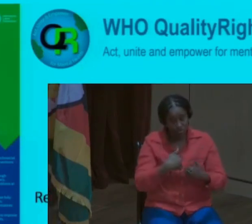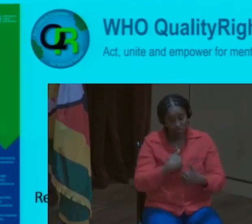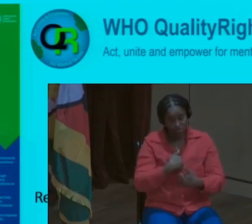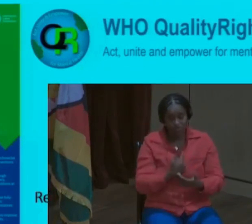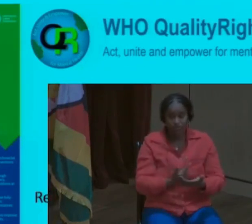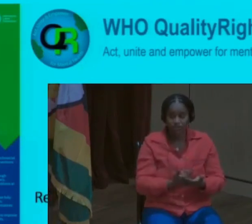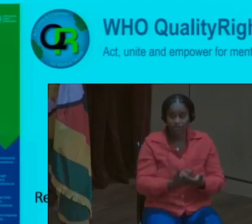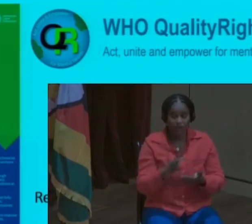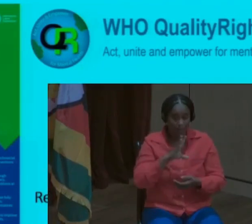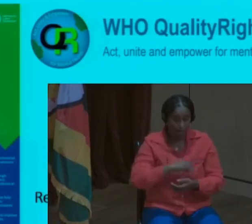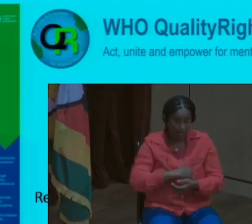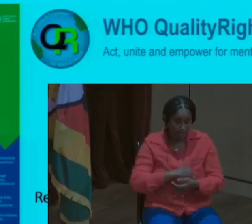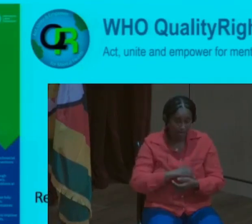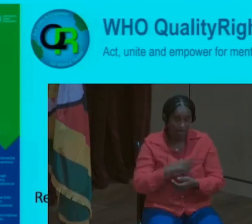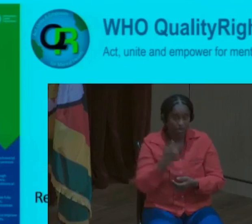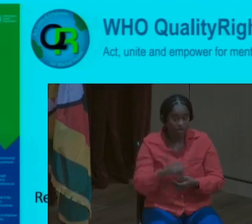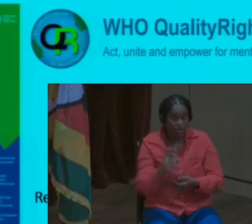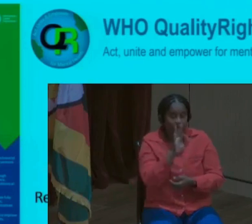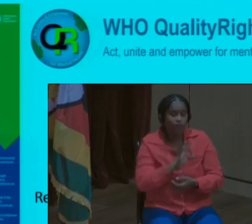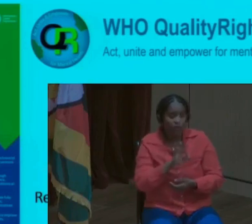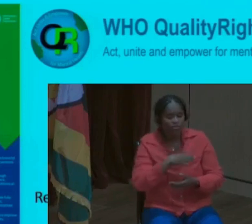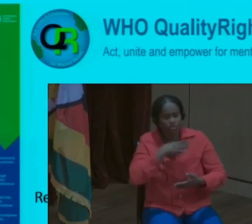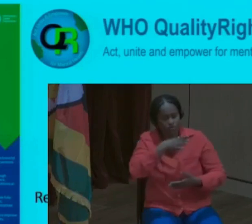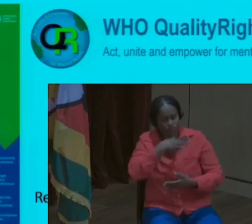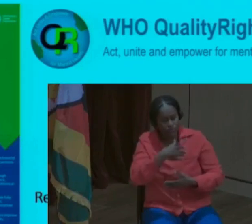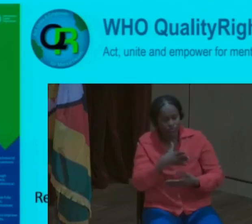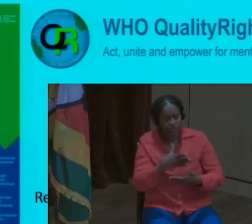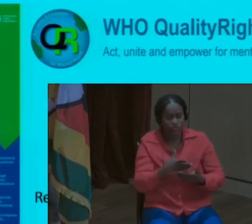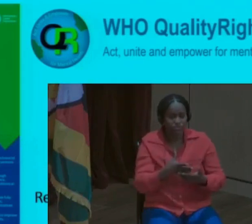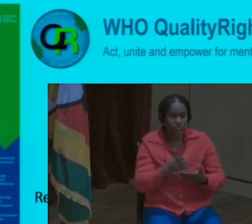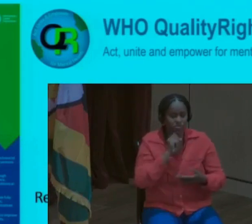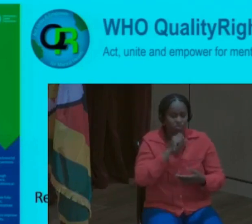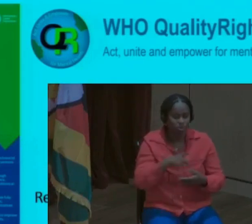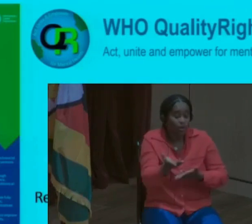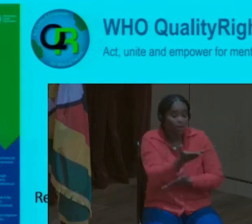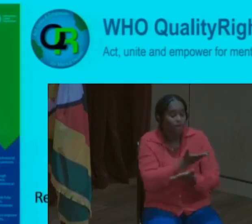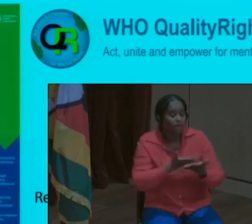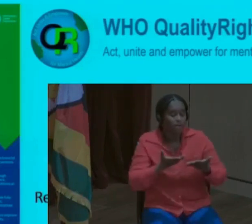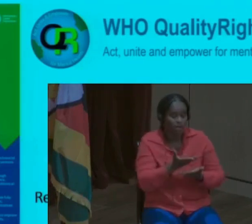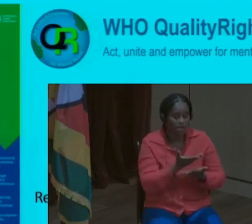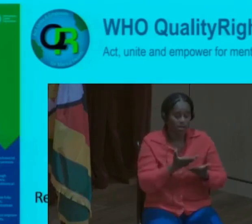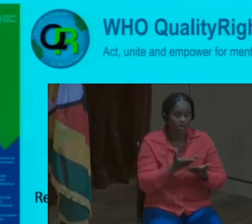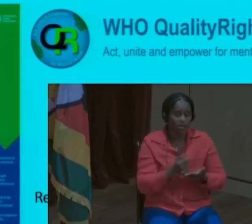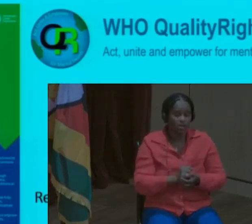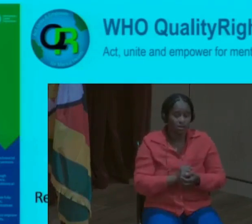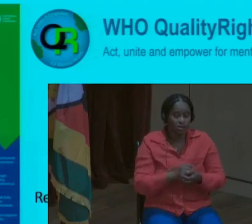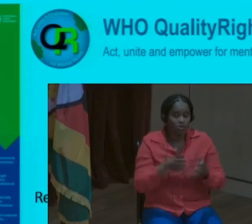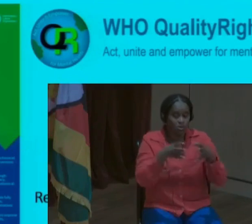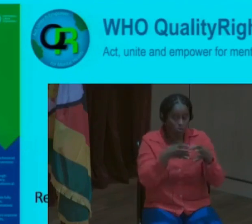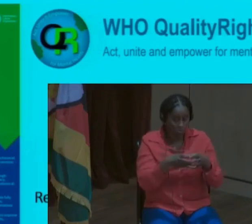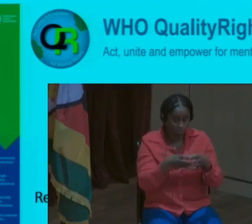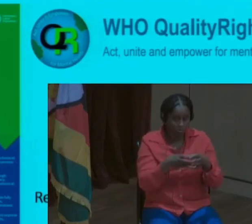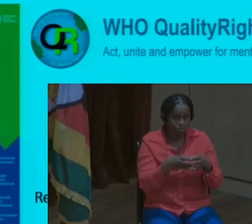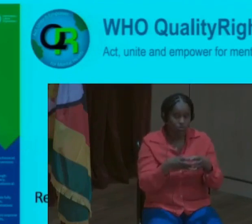there's a facilitator, maybe a community health worker, maybe a pastor, maybe a social worker who's helping you to go through the booklet, Self-Help